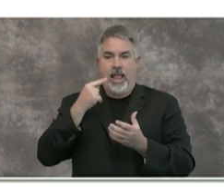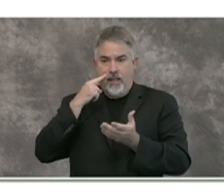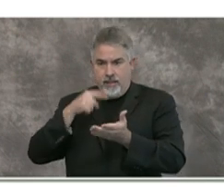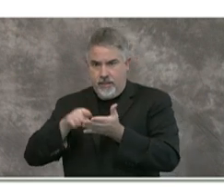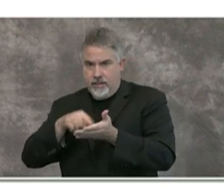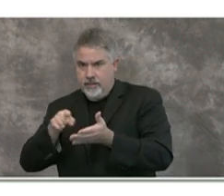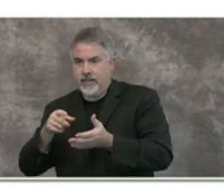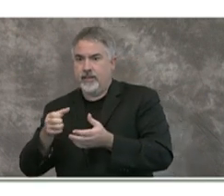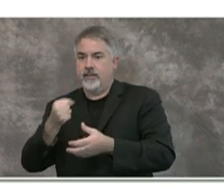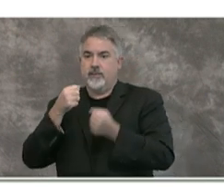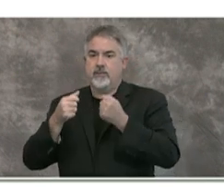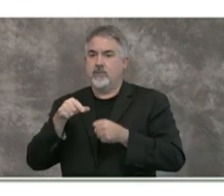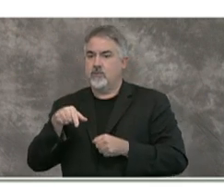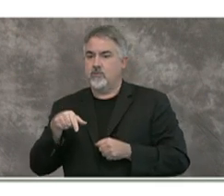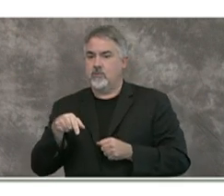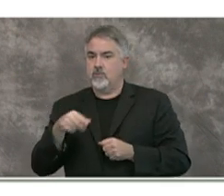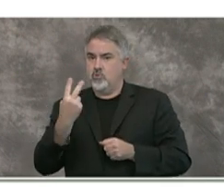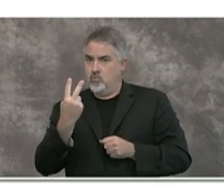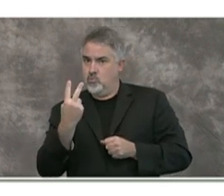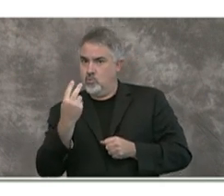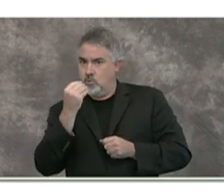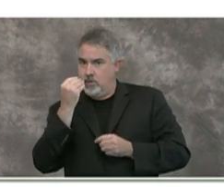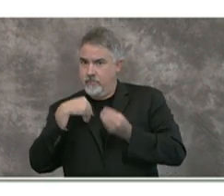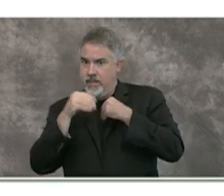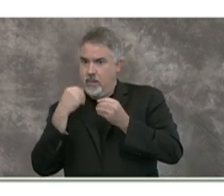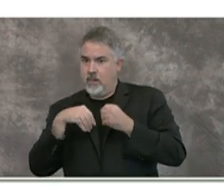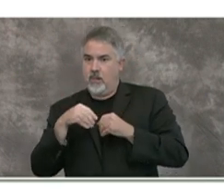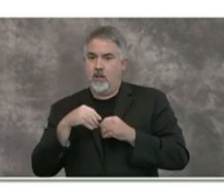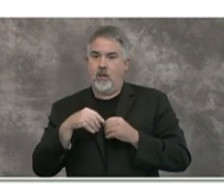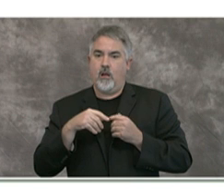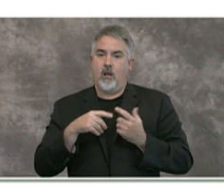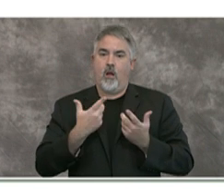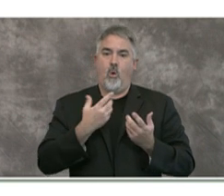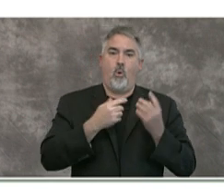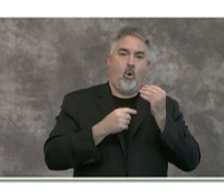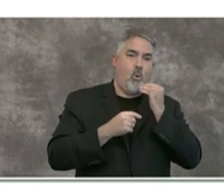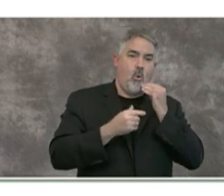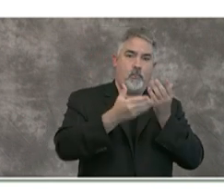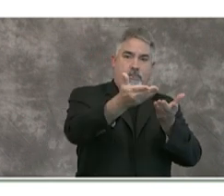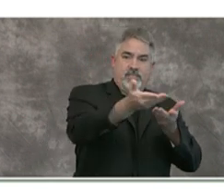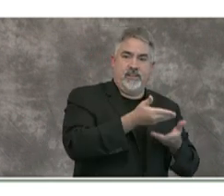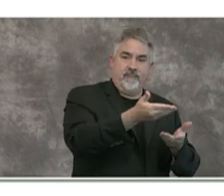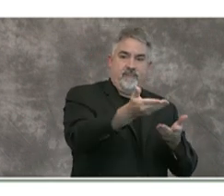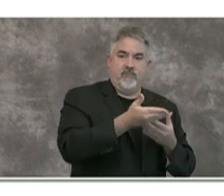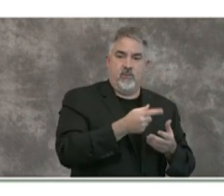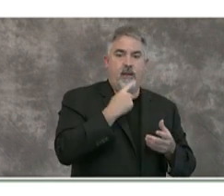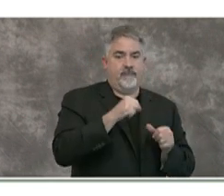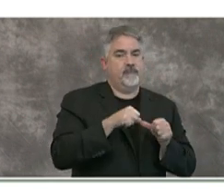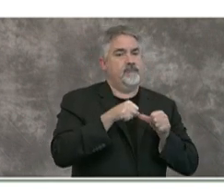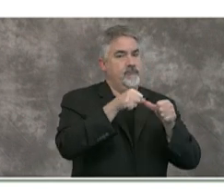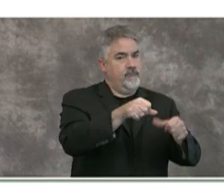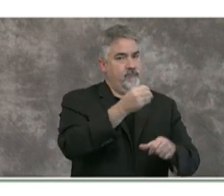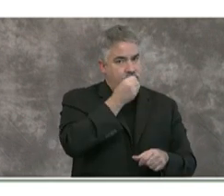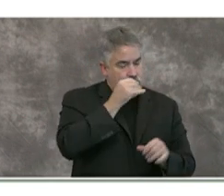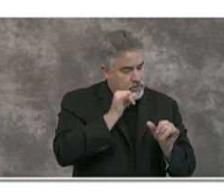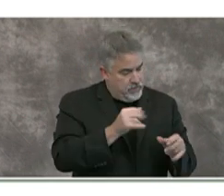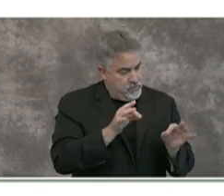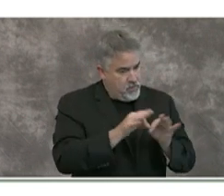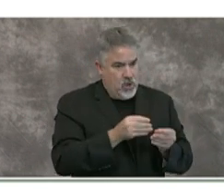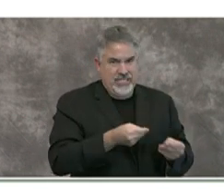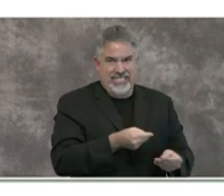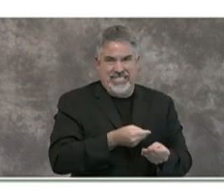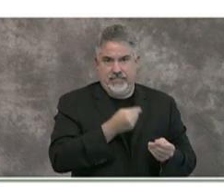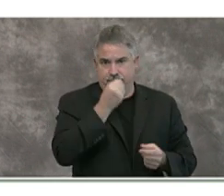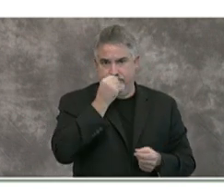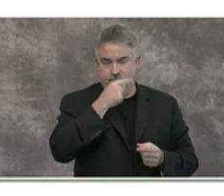or are receiving a home delivered meal to ensure continued access to food. Excuse me.